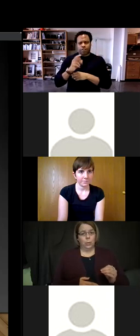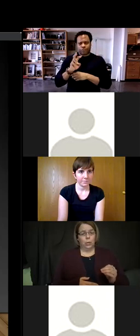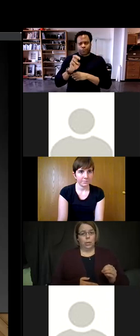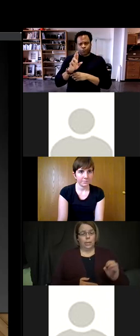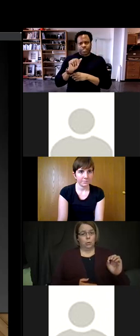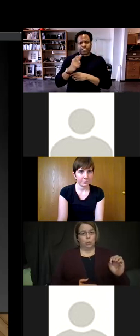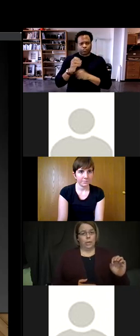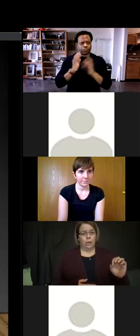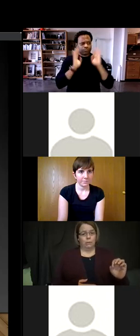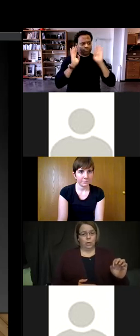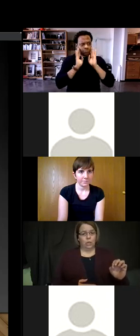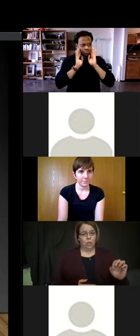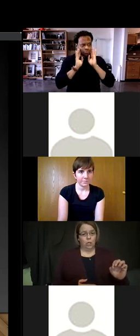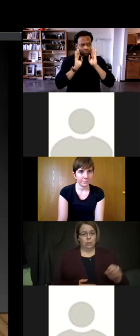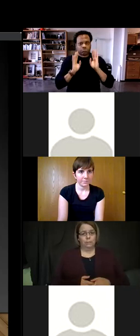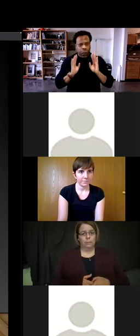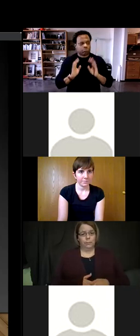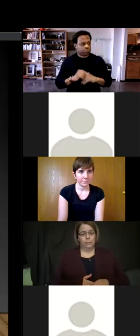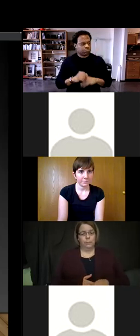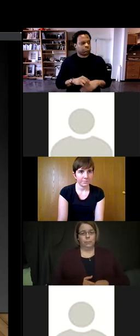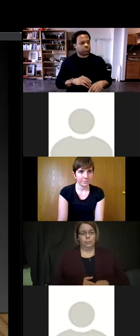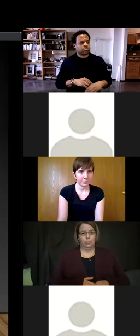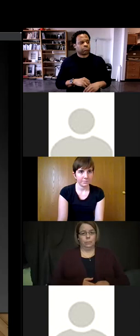through. It has great coverage.